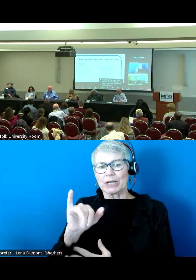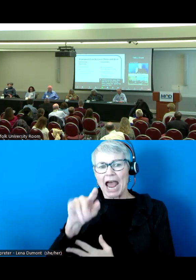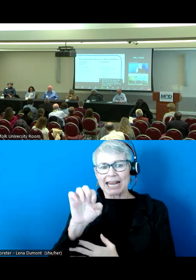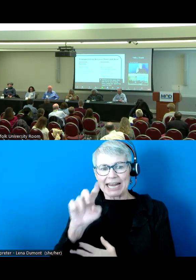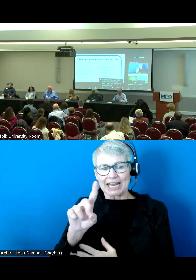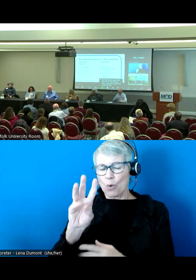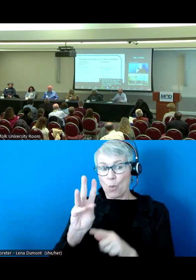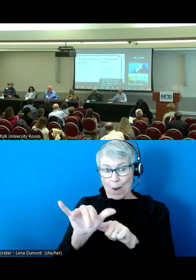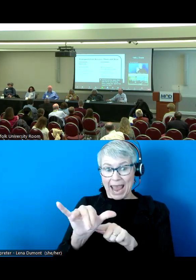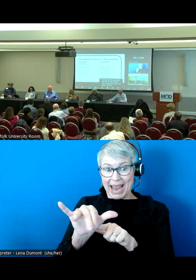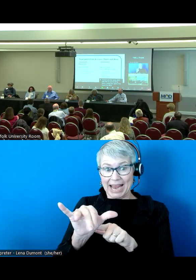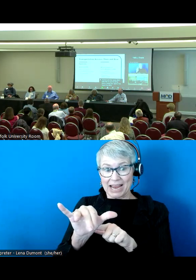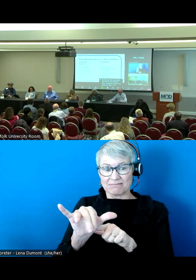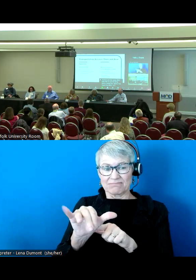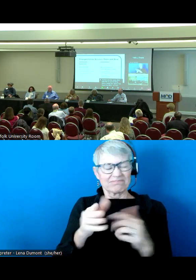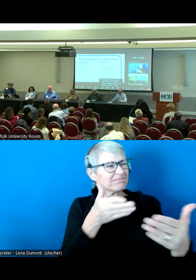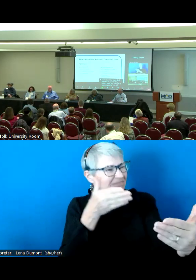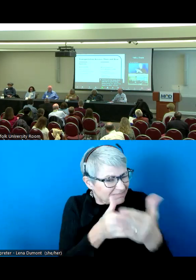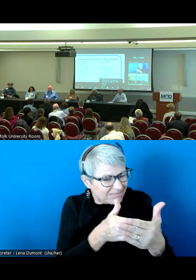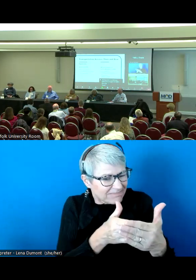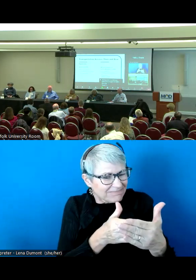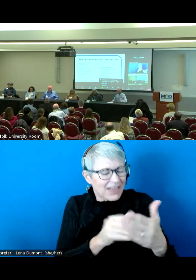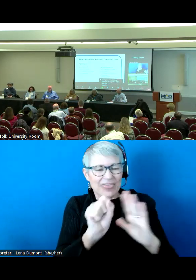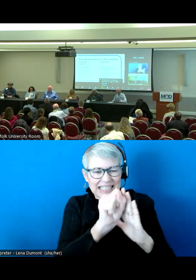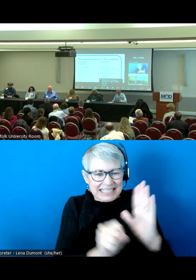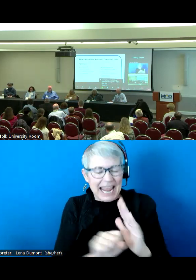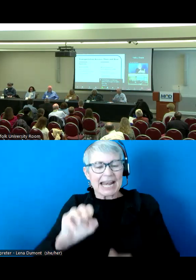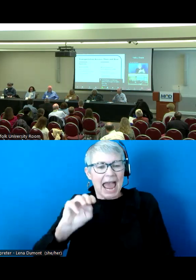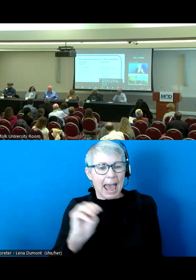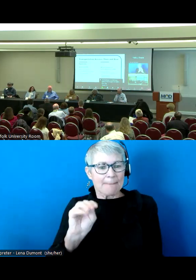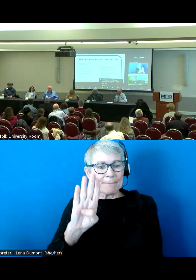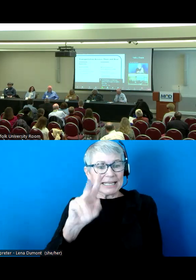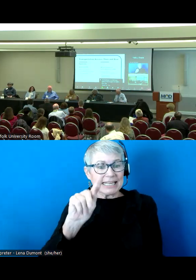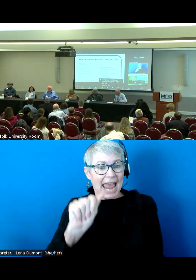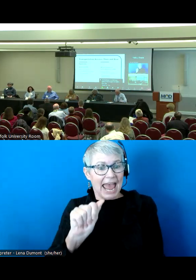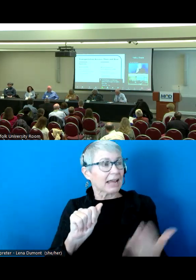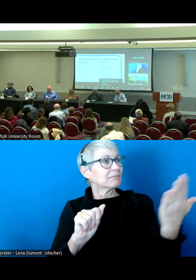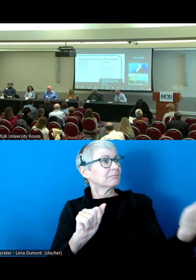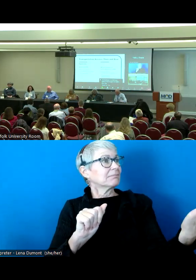And they found us, who have hard heads